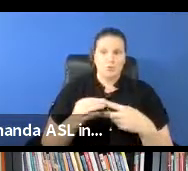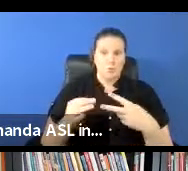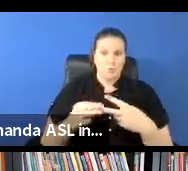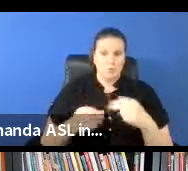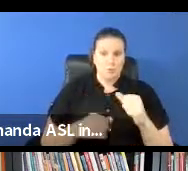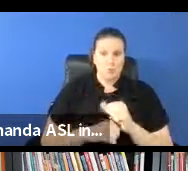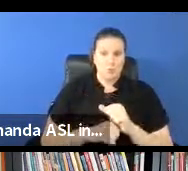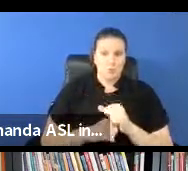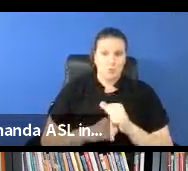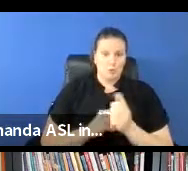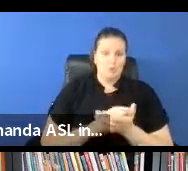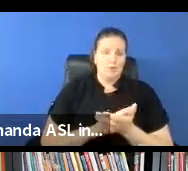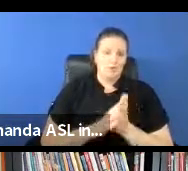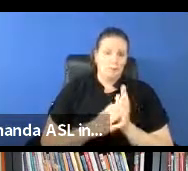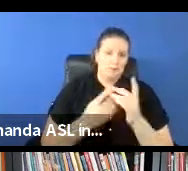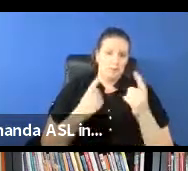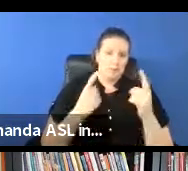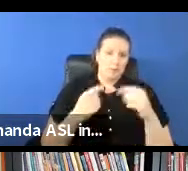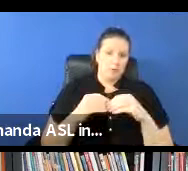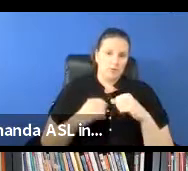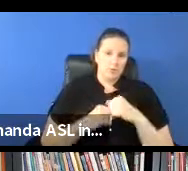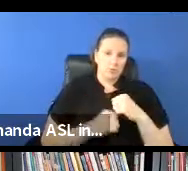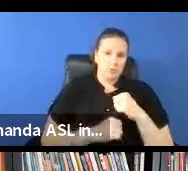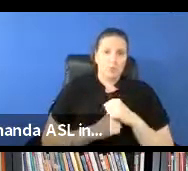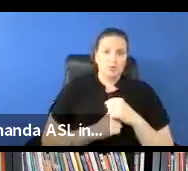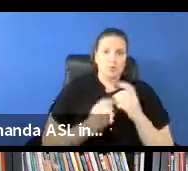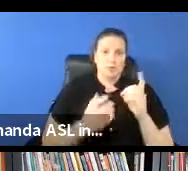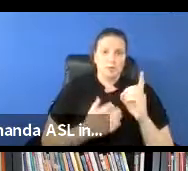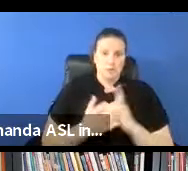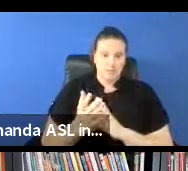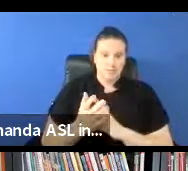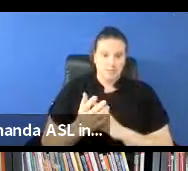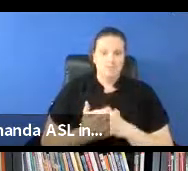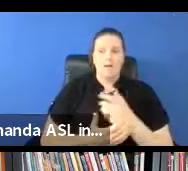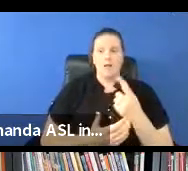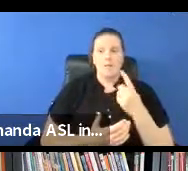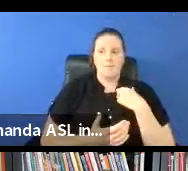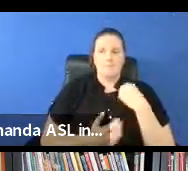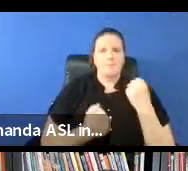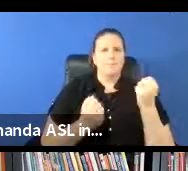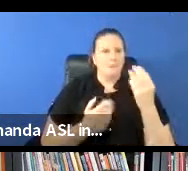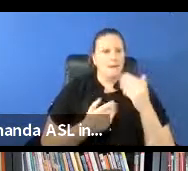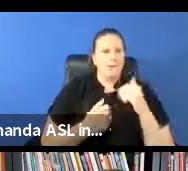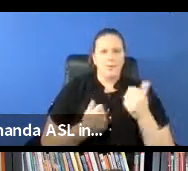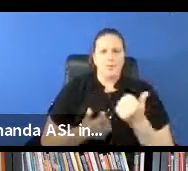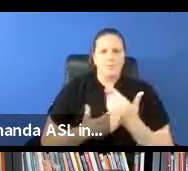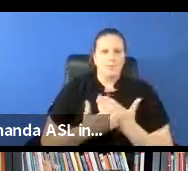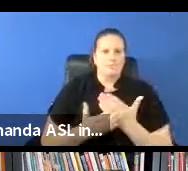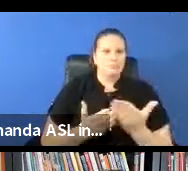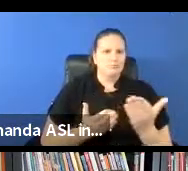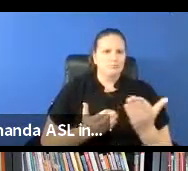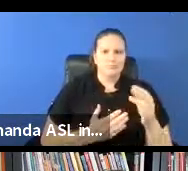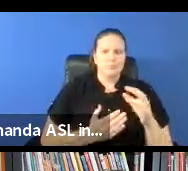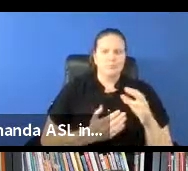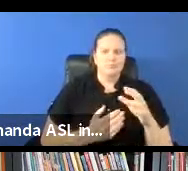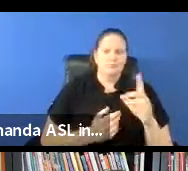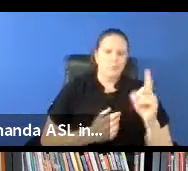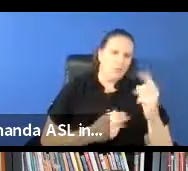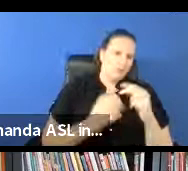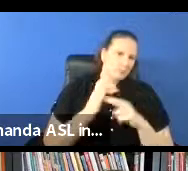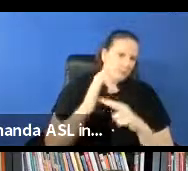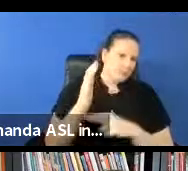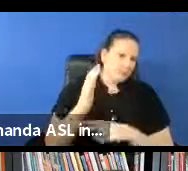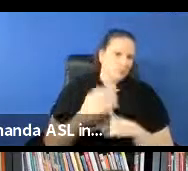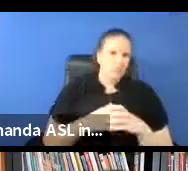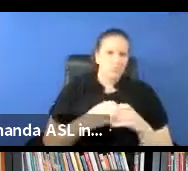and be successful on the infrastructure we're designing. I think there's a number of other entities beyond just a single bridge or stretch